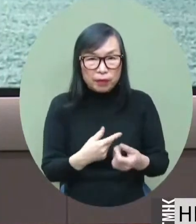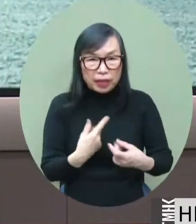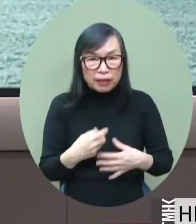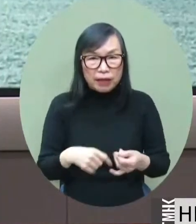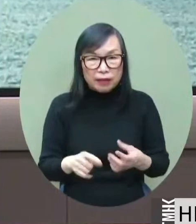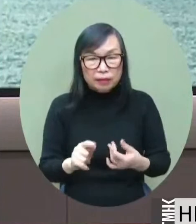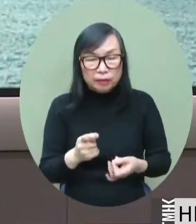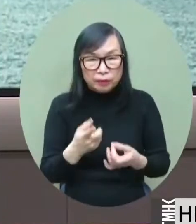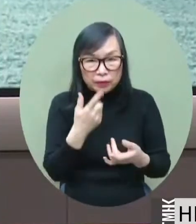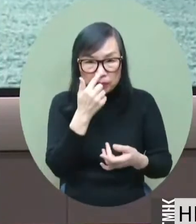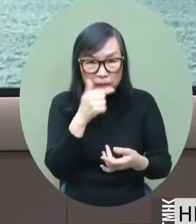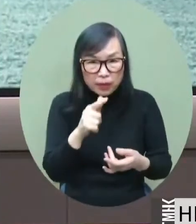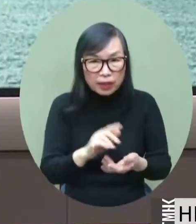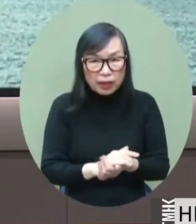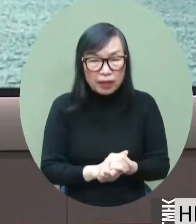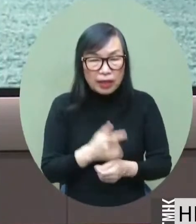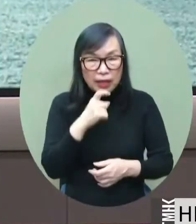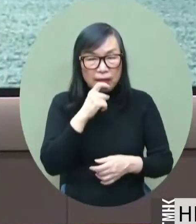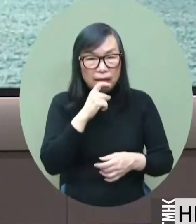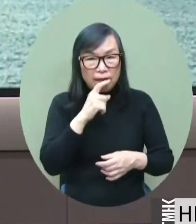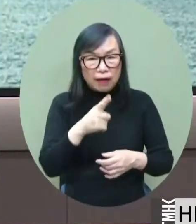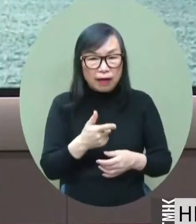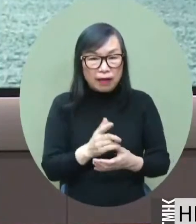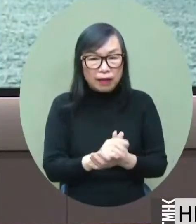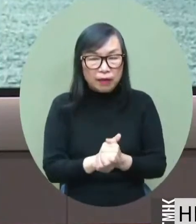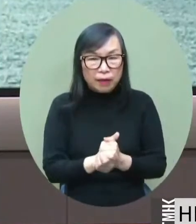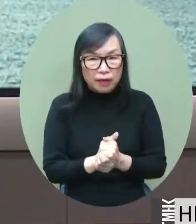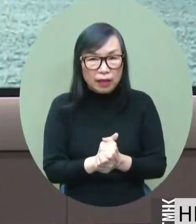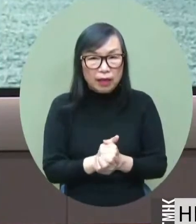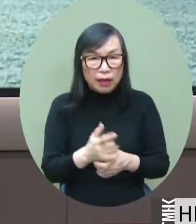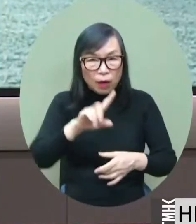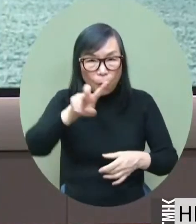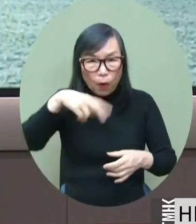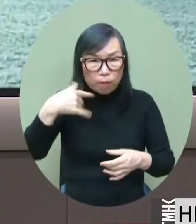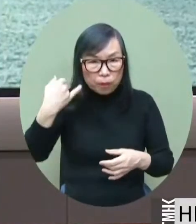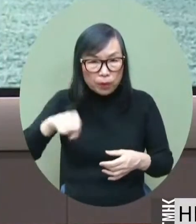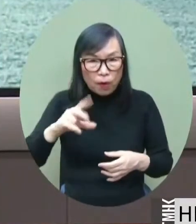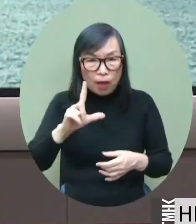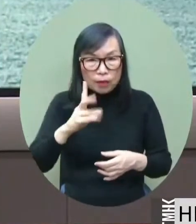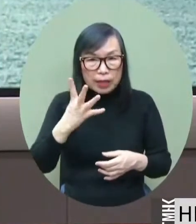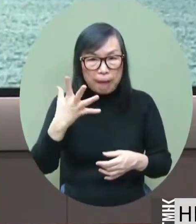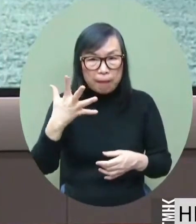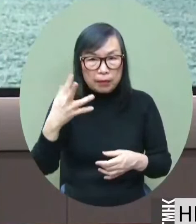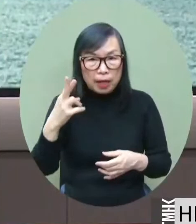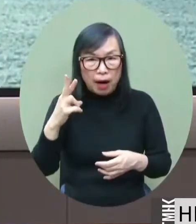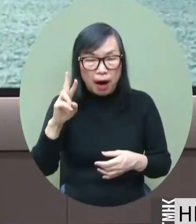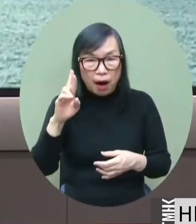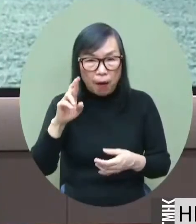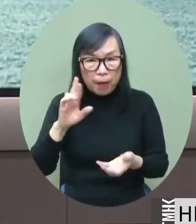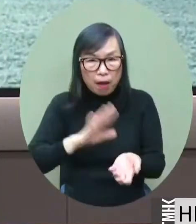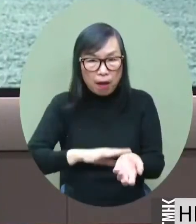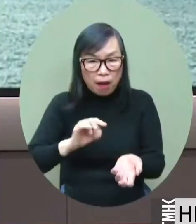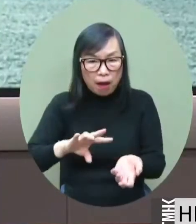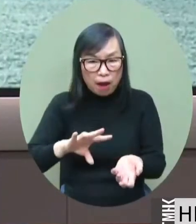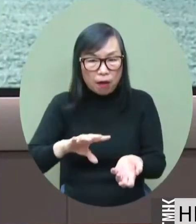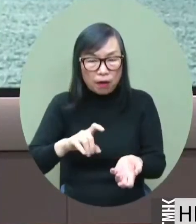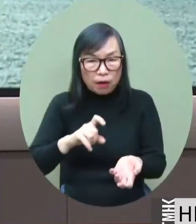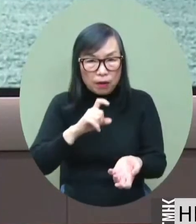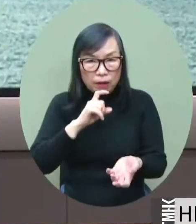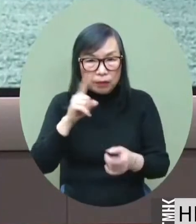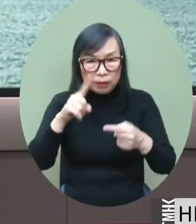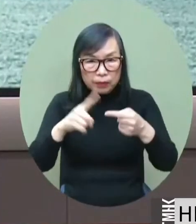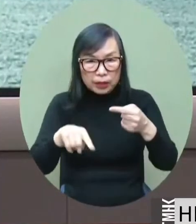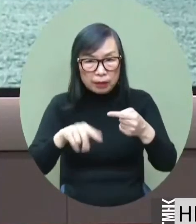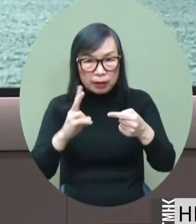did 1,235 samples. Among them, no sample was found positive